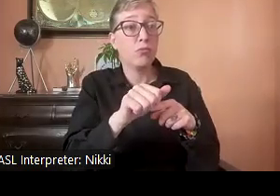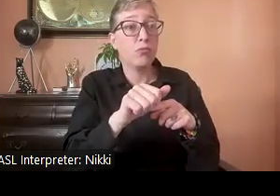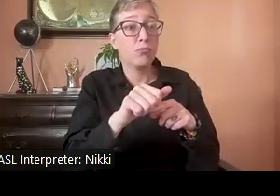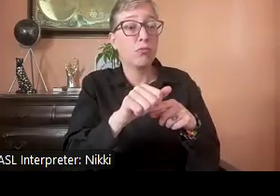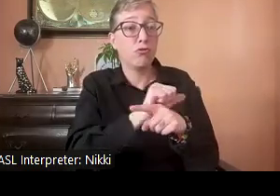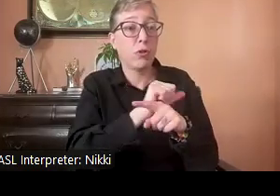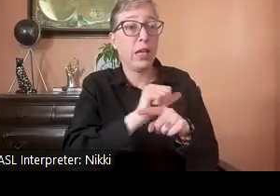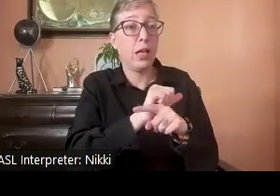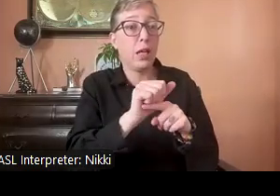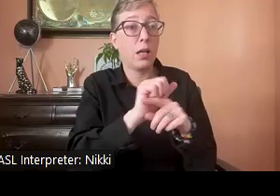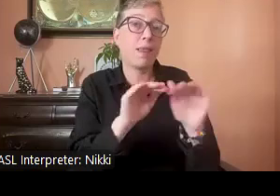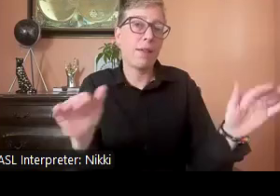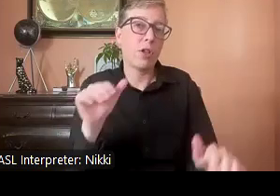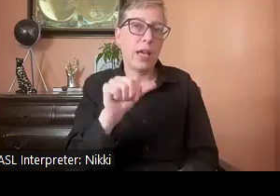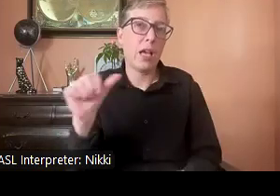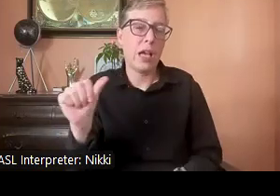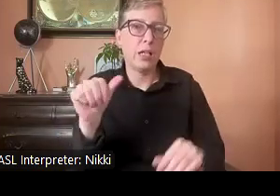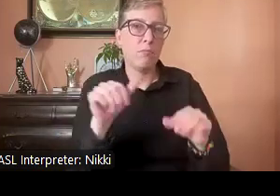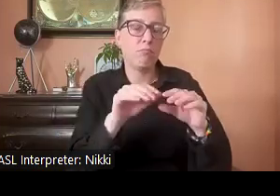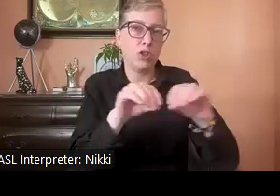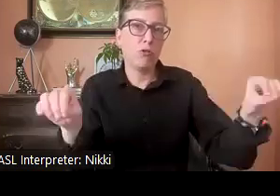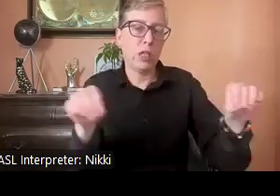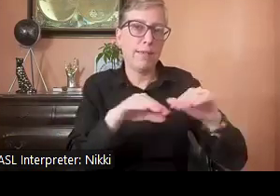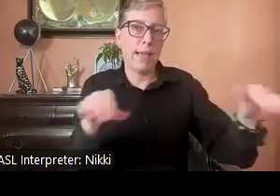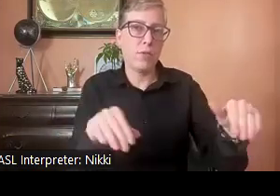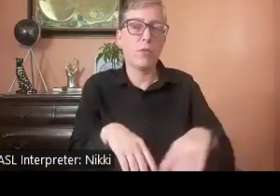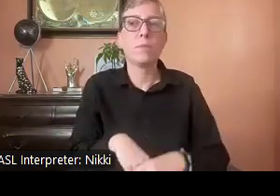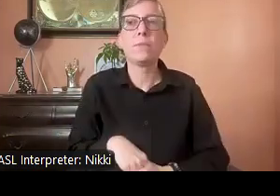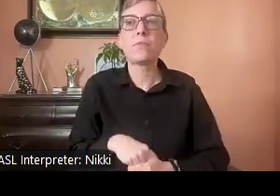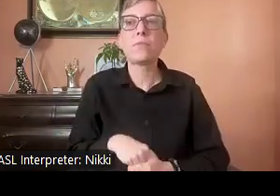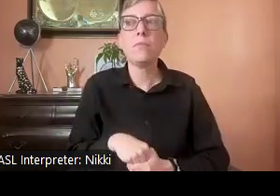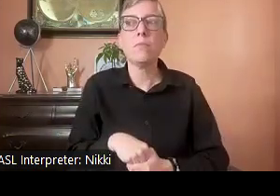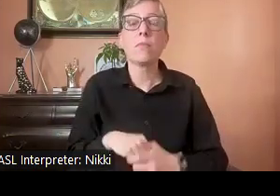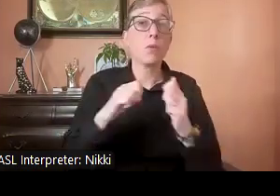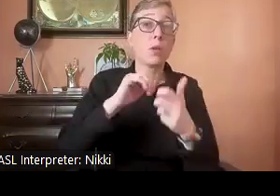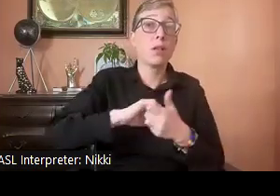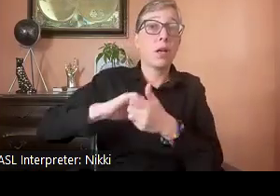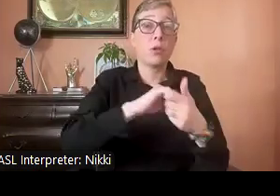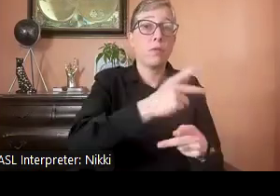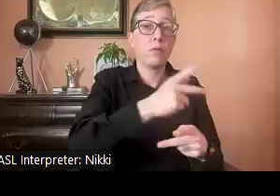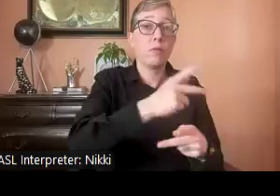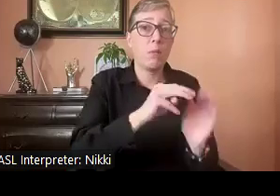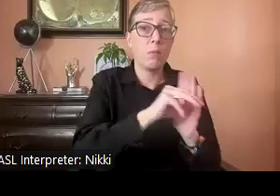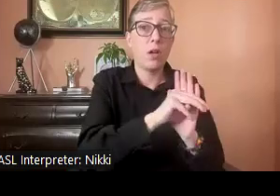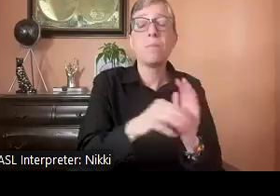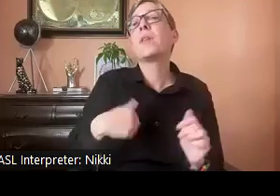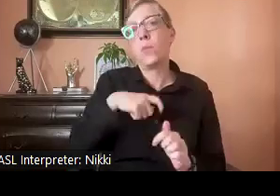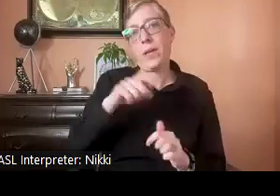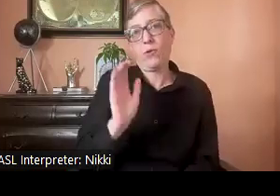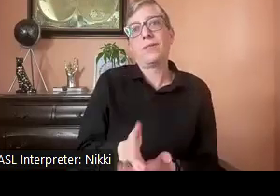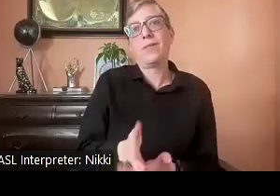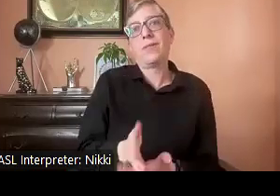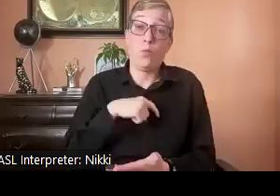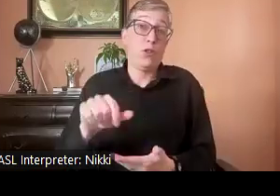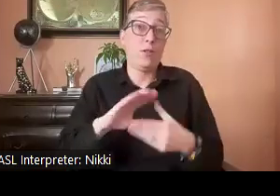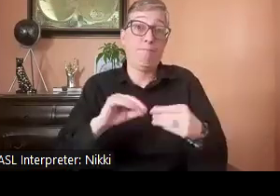to especially be behavioral health interventionists in the collaborative care model, for example. I know we have to stop. We could keep